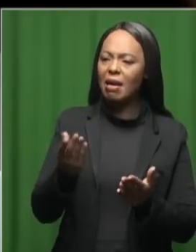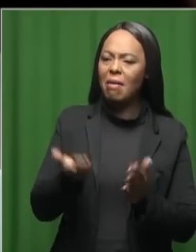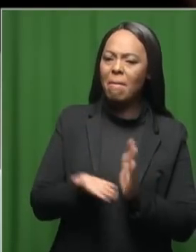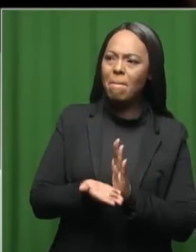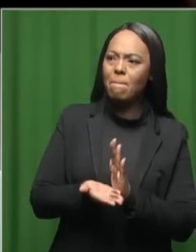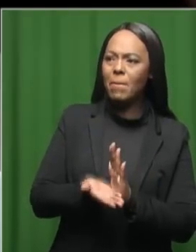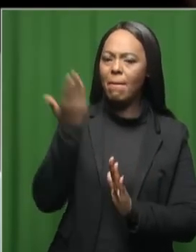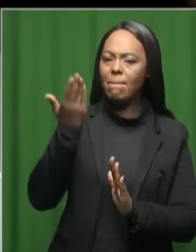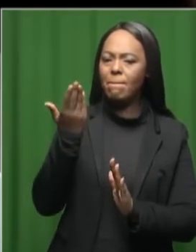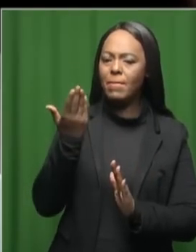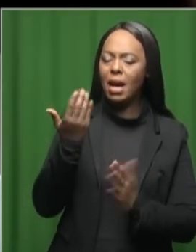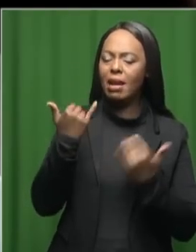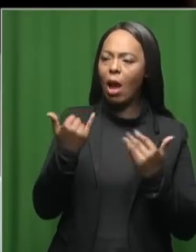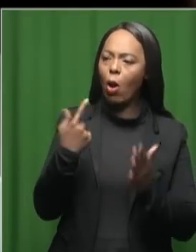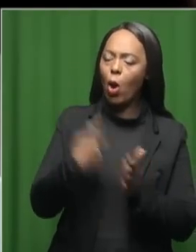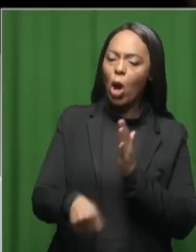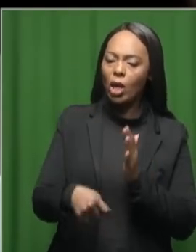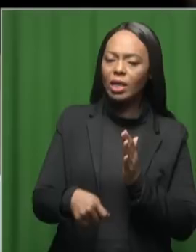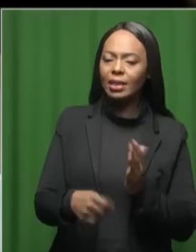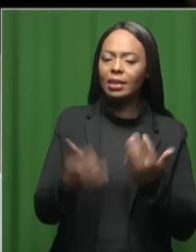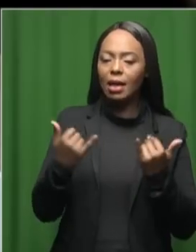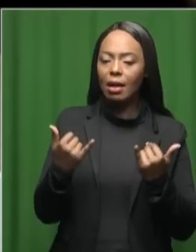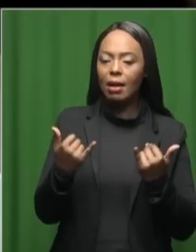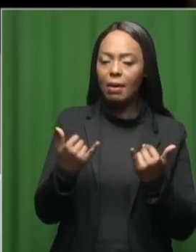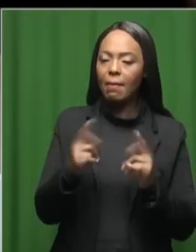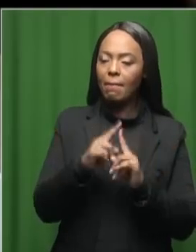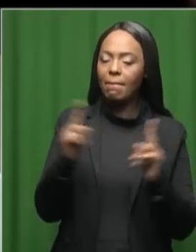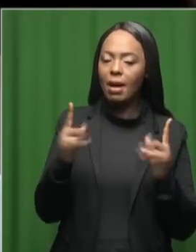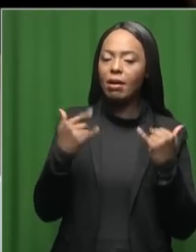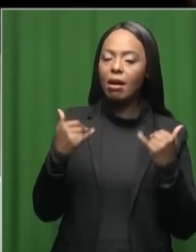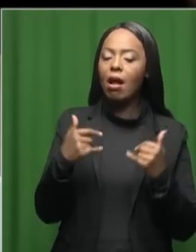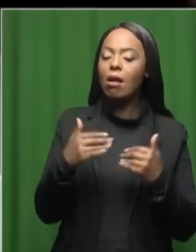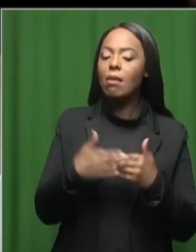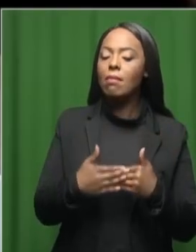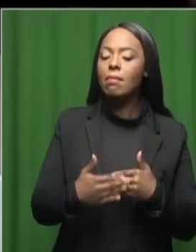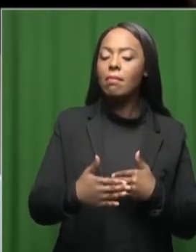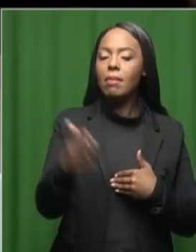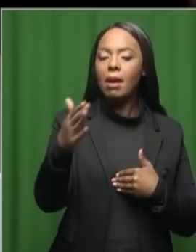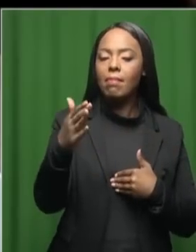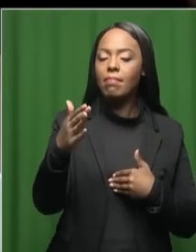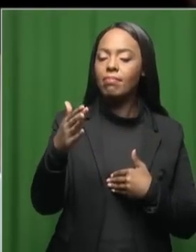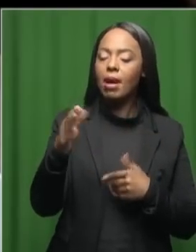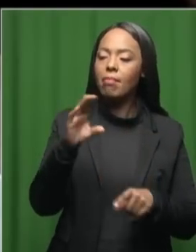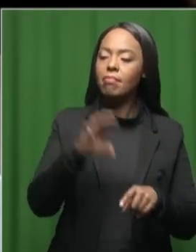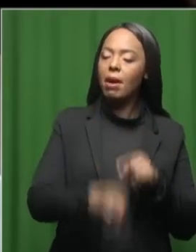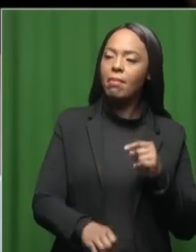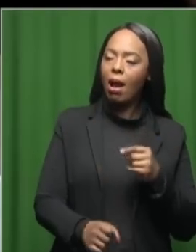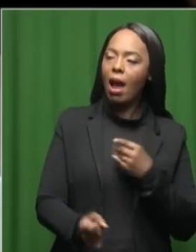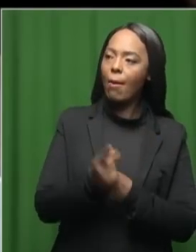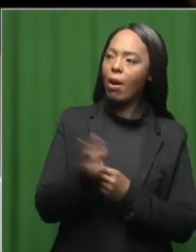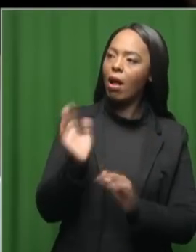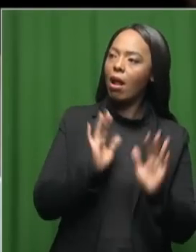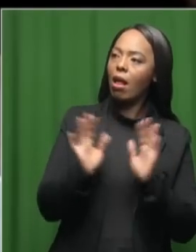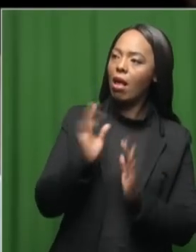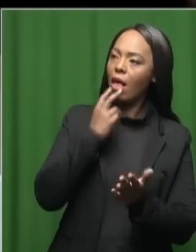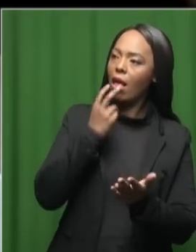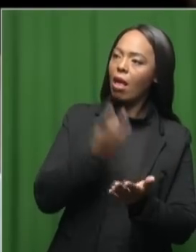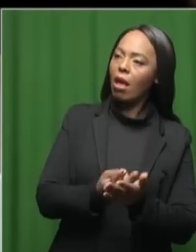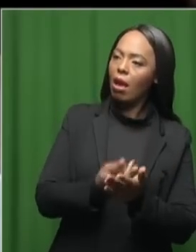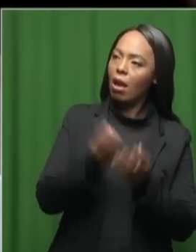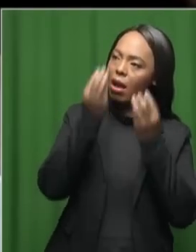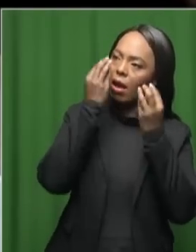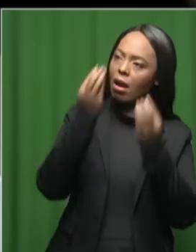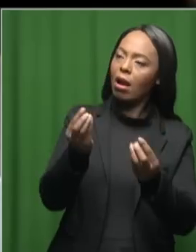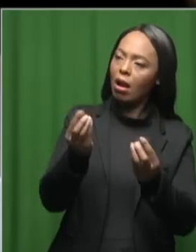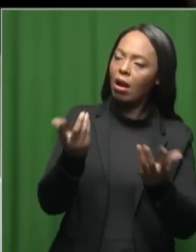But of course, there's a chain of events that happen along the line that I and the rest of the people watching, that are taxpayers, are responsible